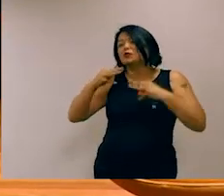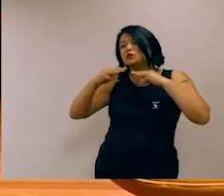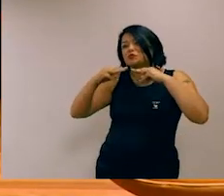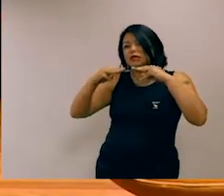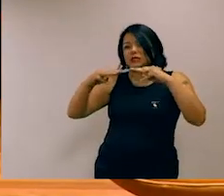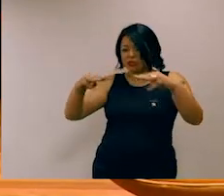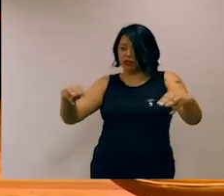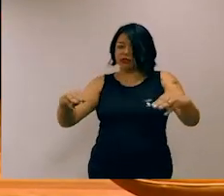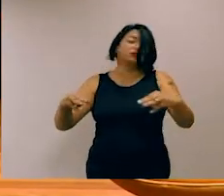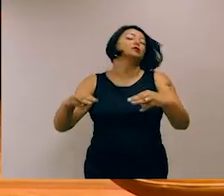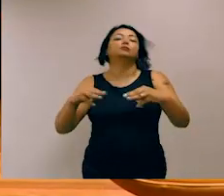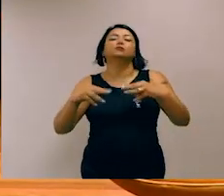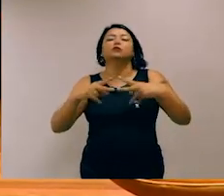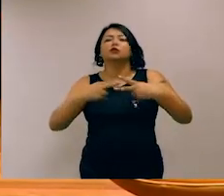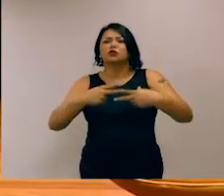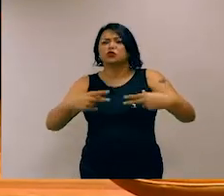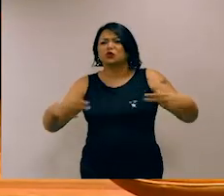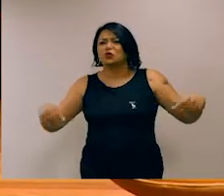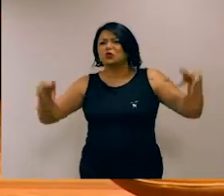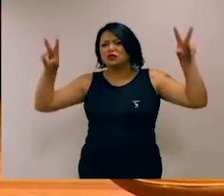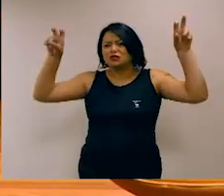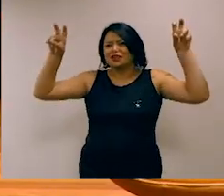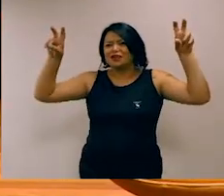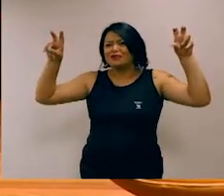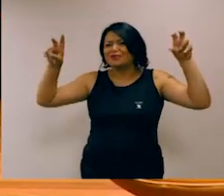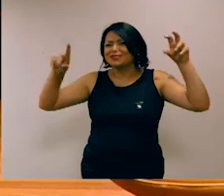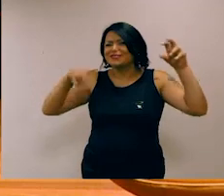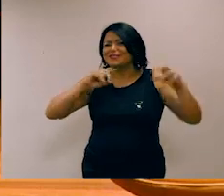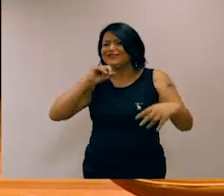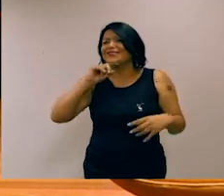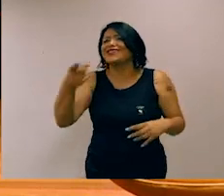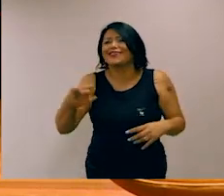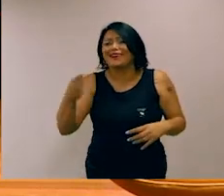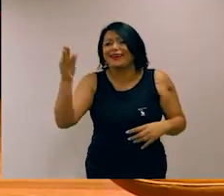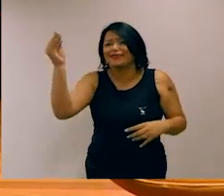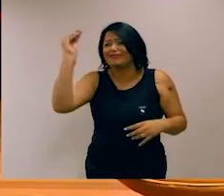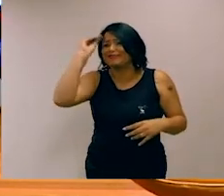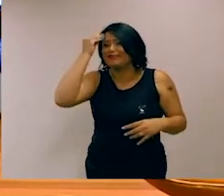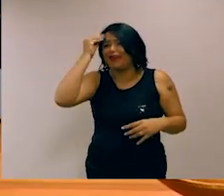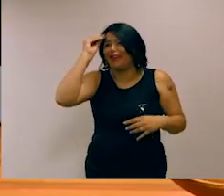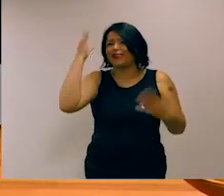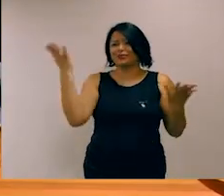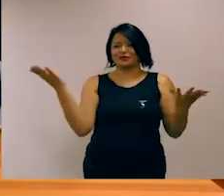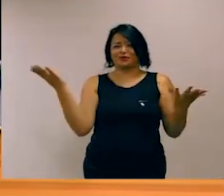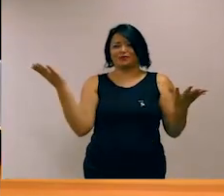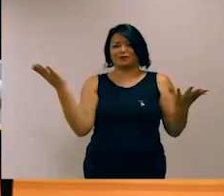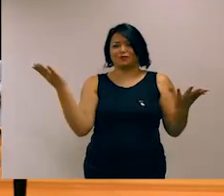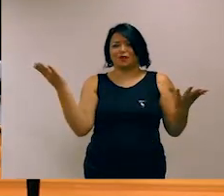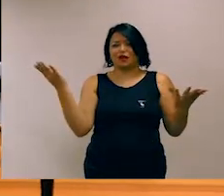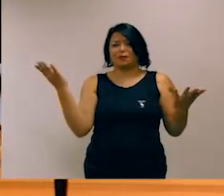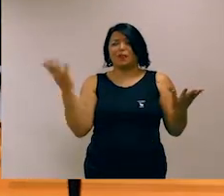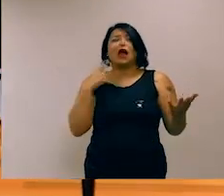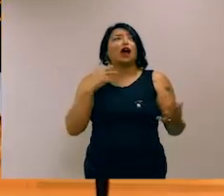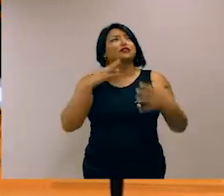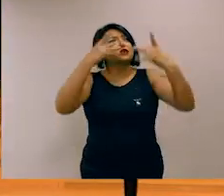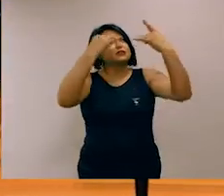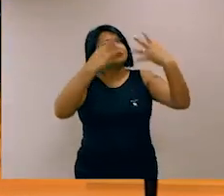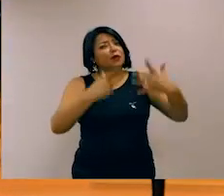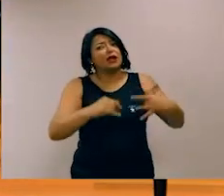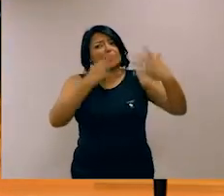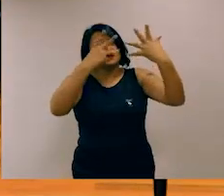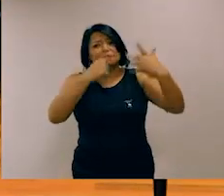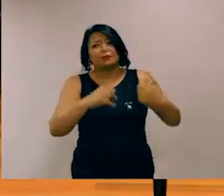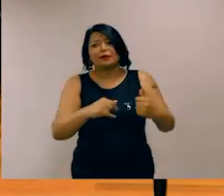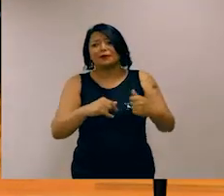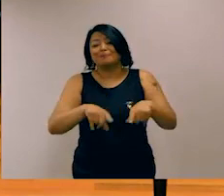we're messengers of things that nobody understands. Do you agree with that? How many of you had to speak to your clients